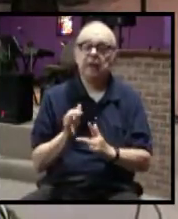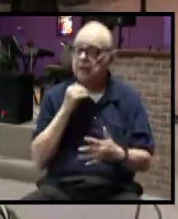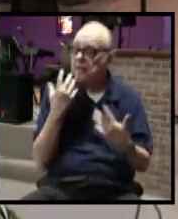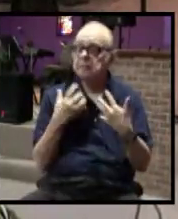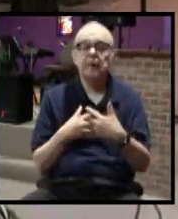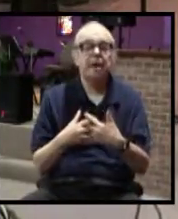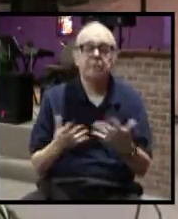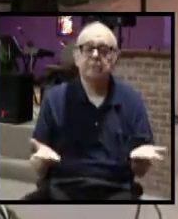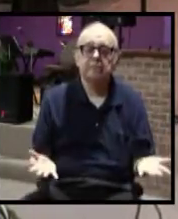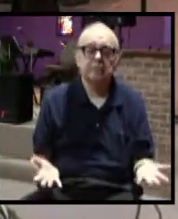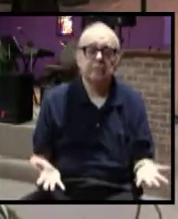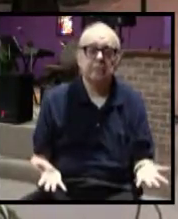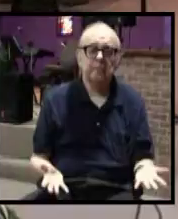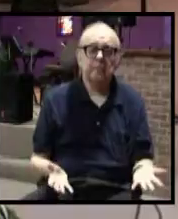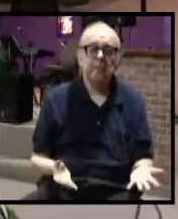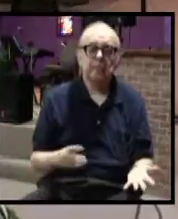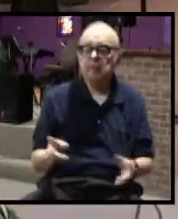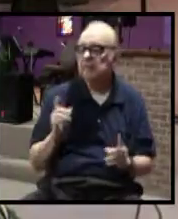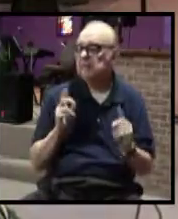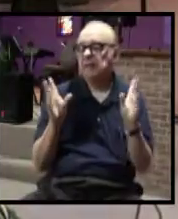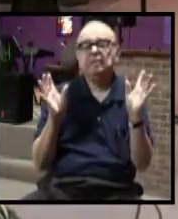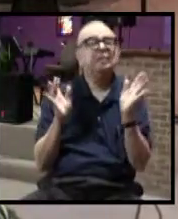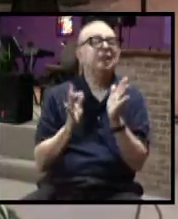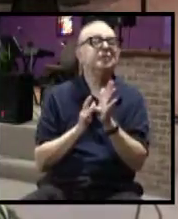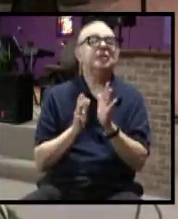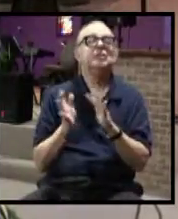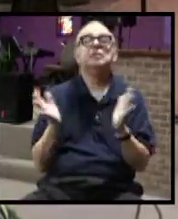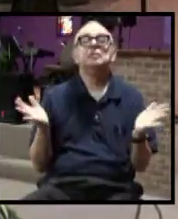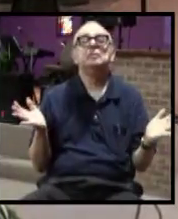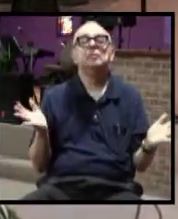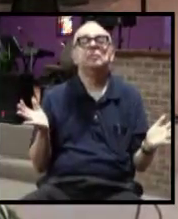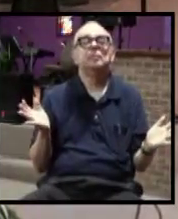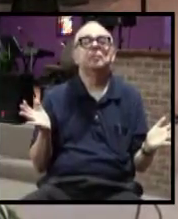He didn't fit in. They didn't like him.